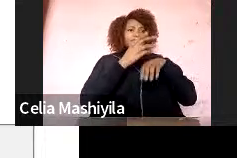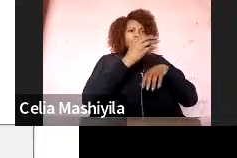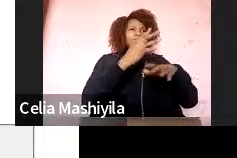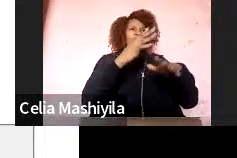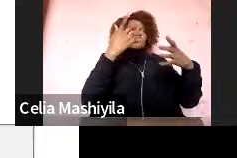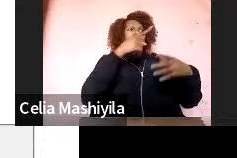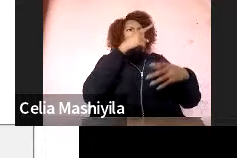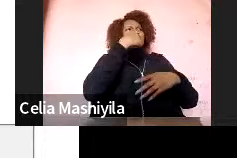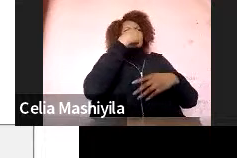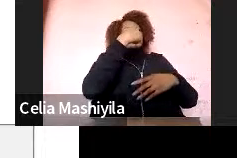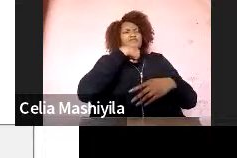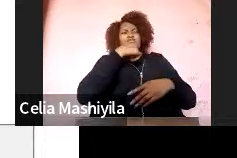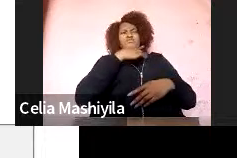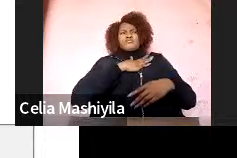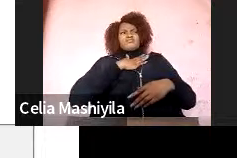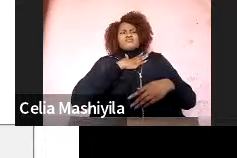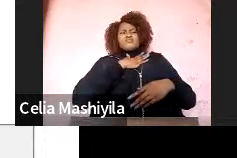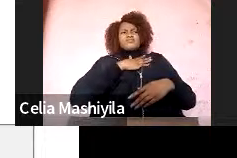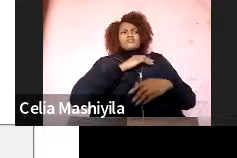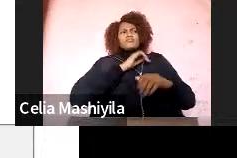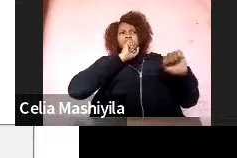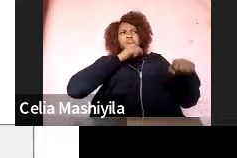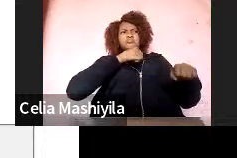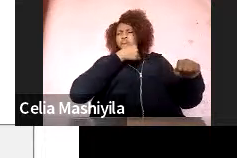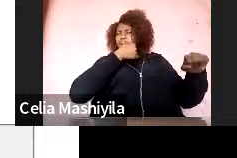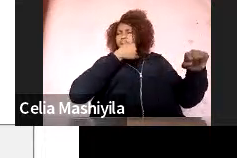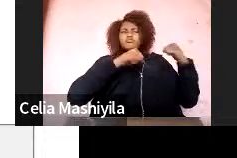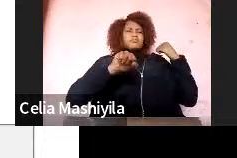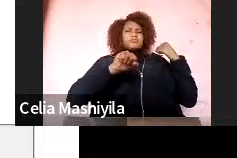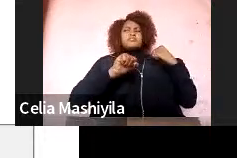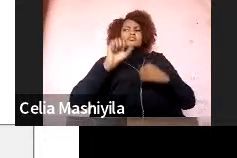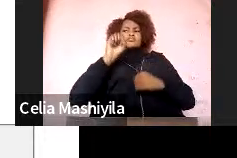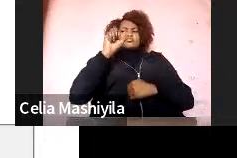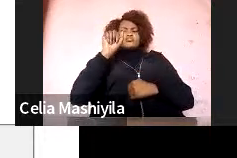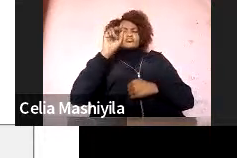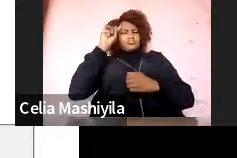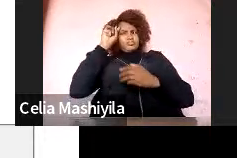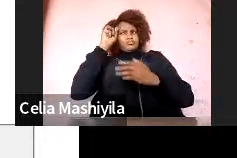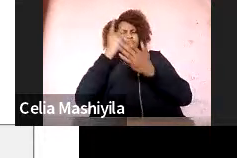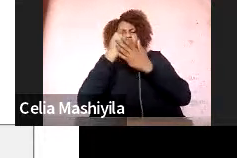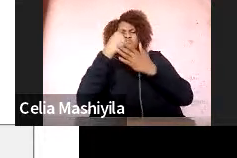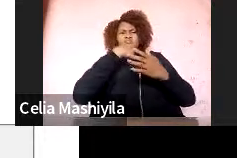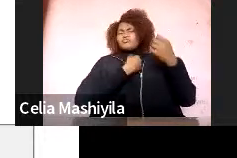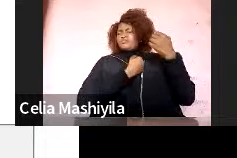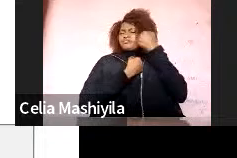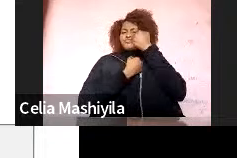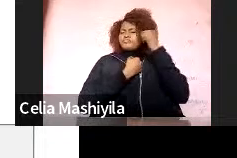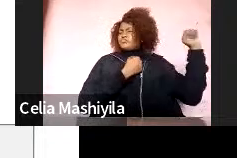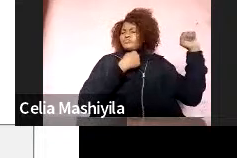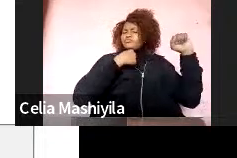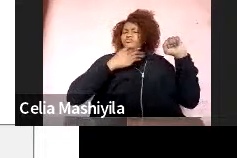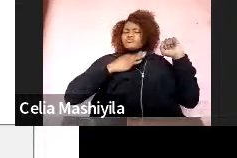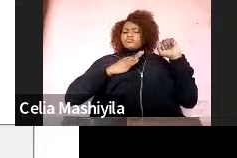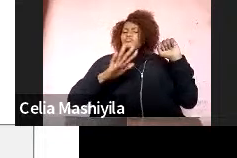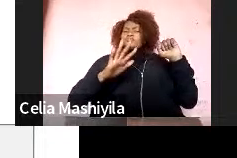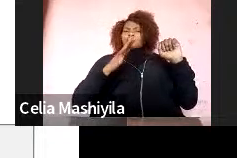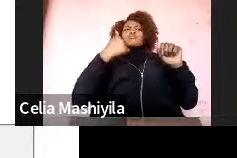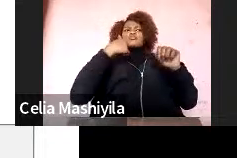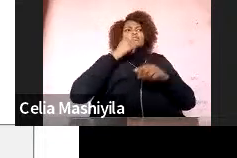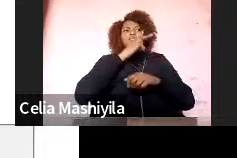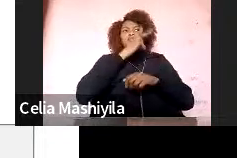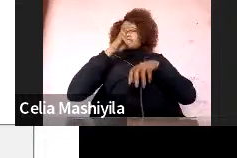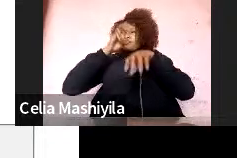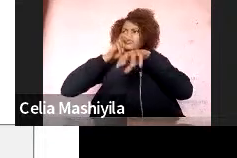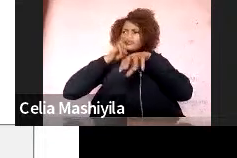you have taken a decision, I disagree, I'm objecting, or I am appealing. That right you